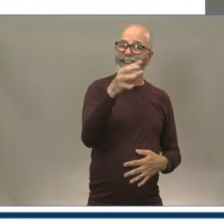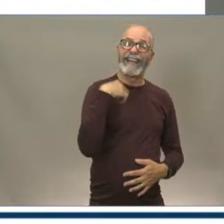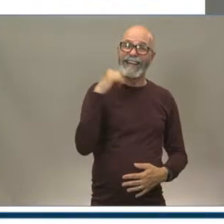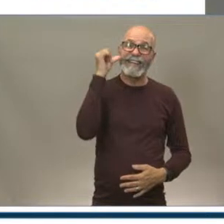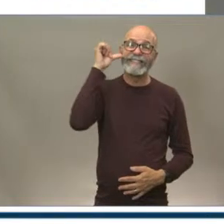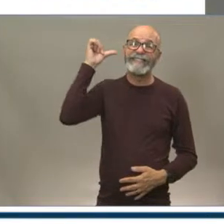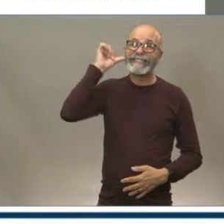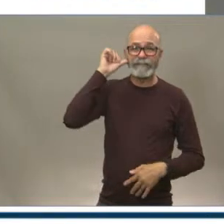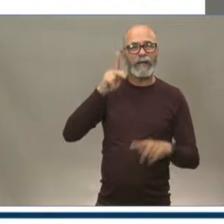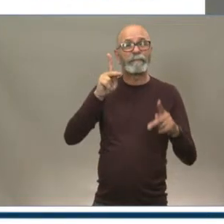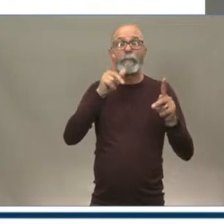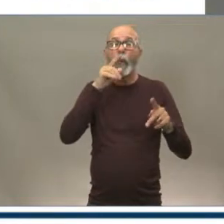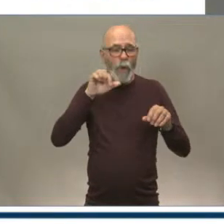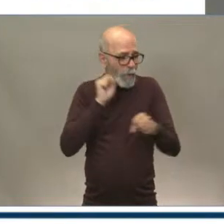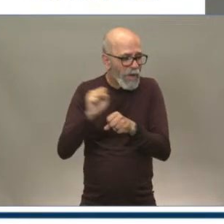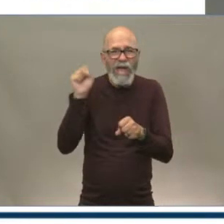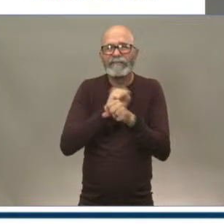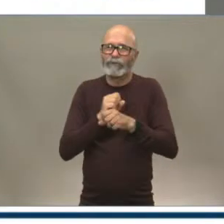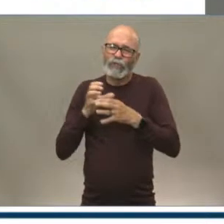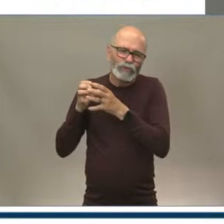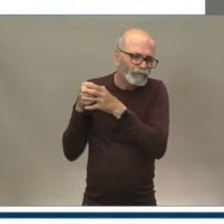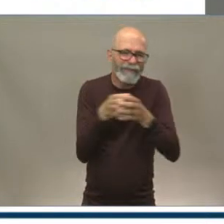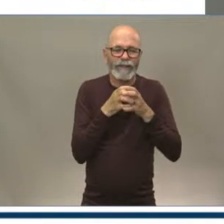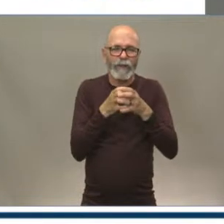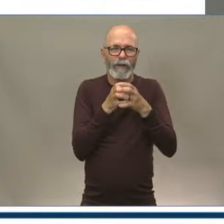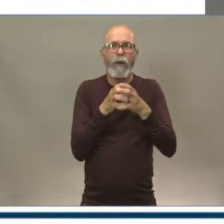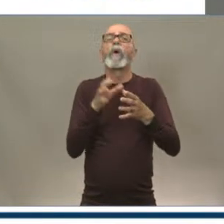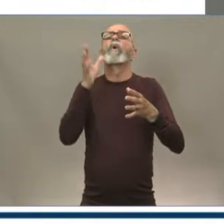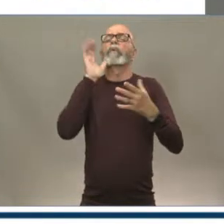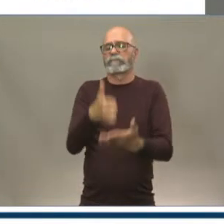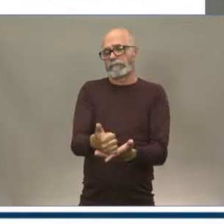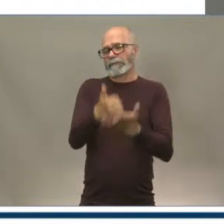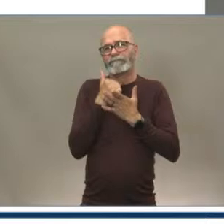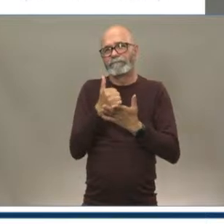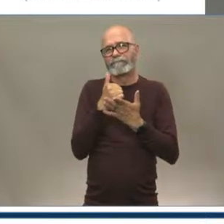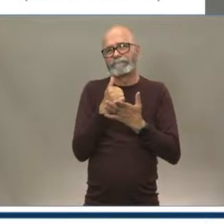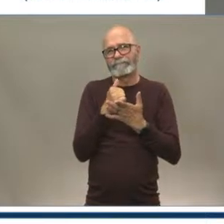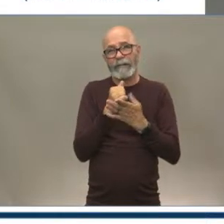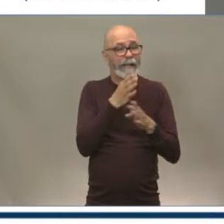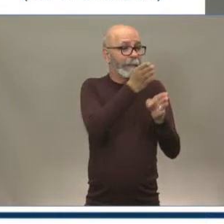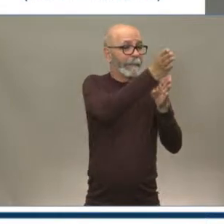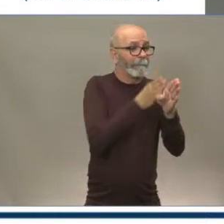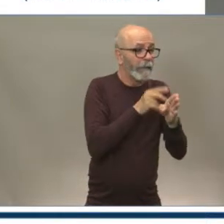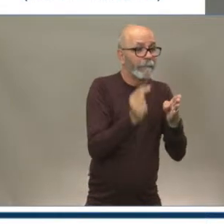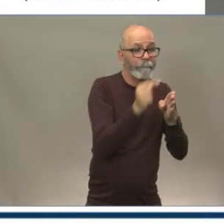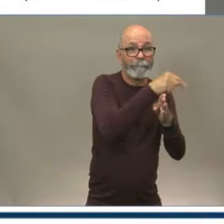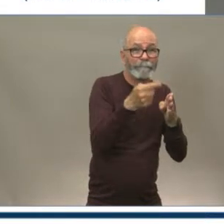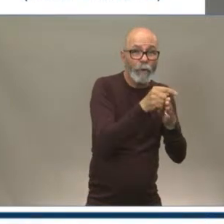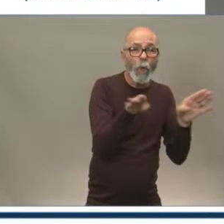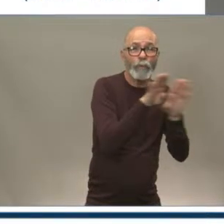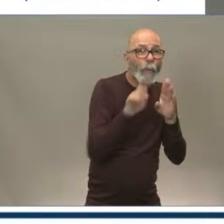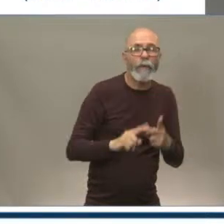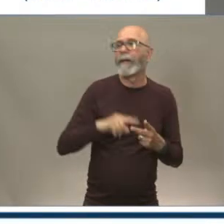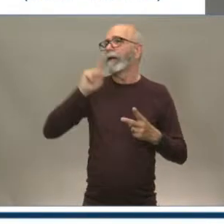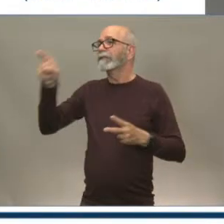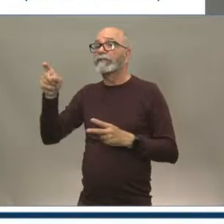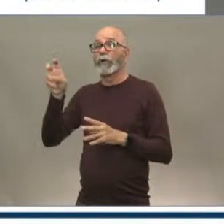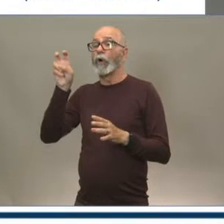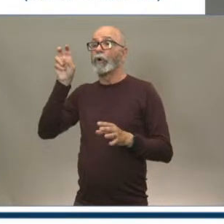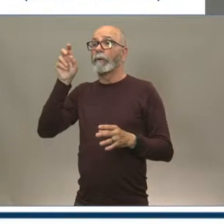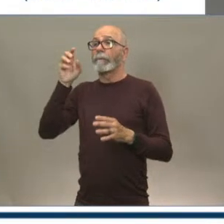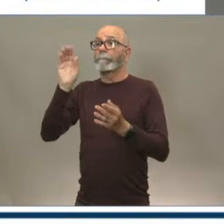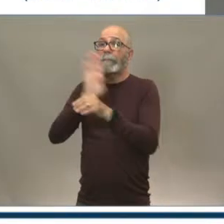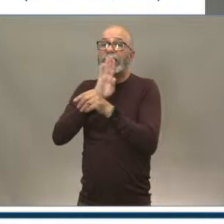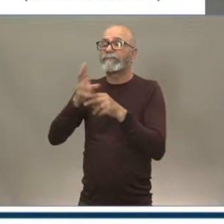on. We've put everything in place, restrictions, border measures, and a solid vaccine program, that if